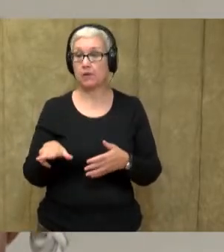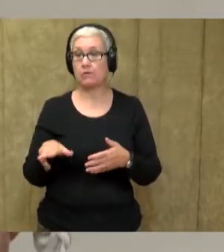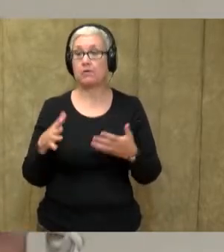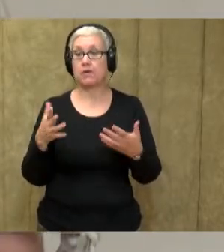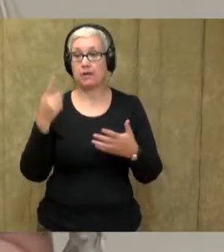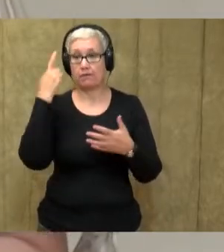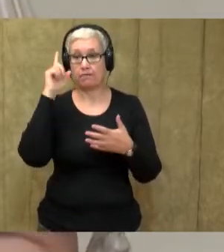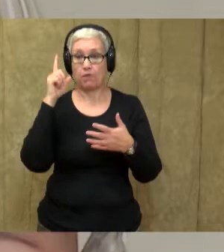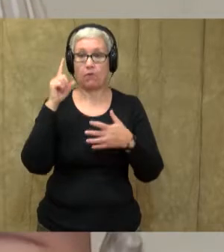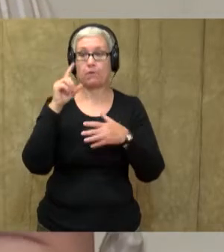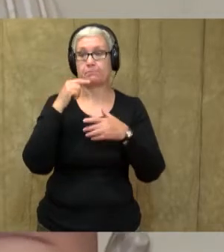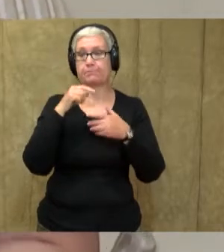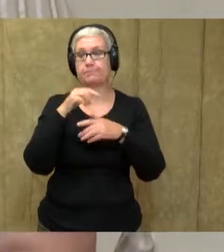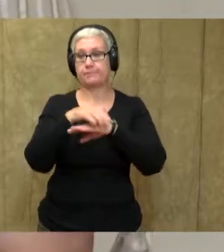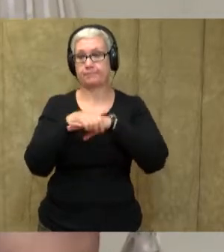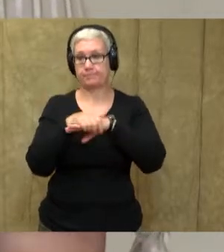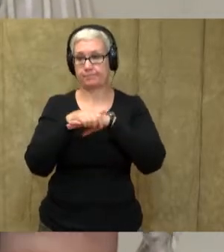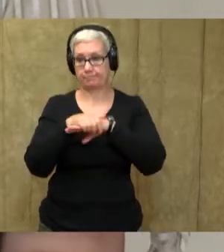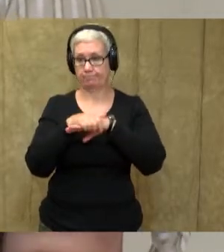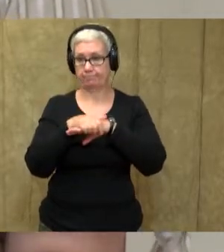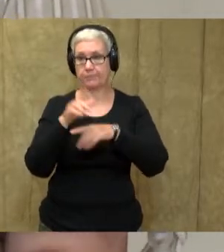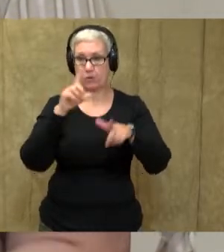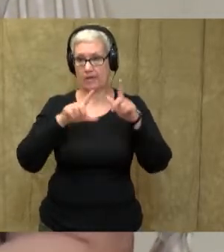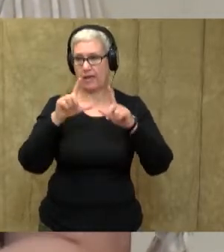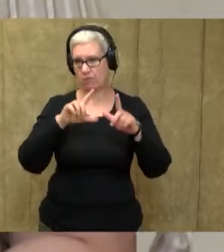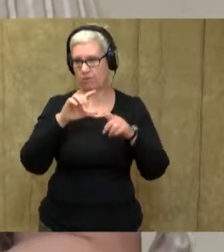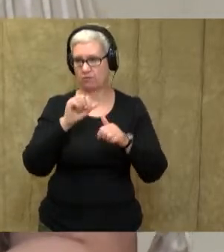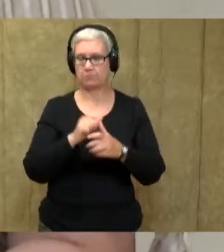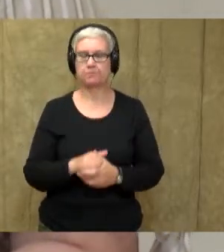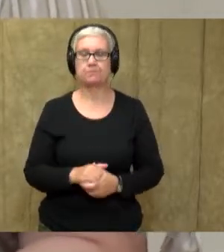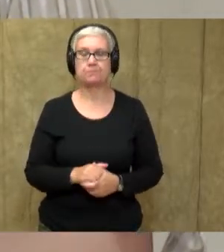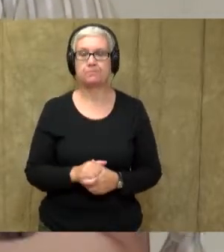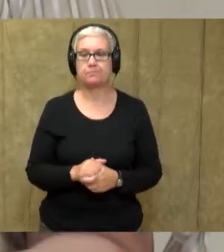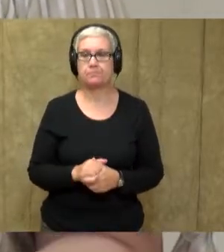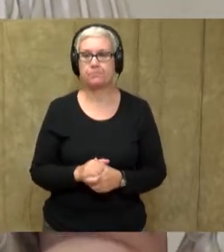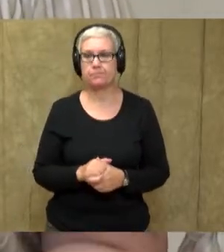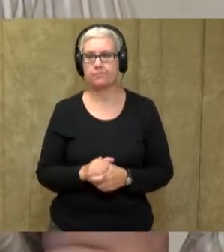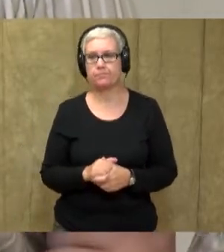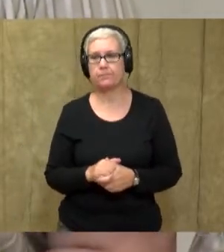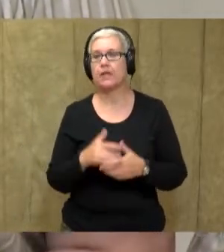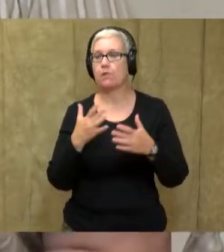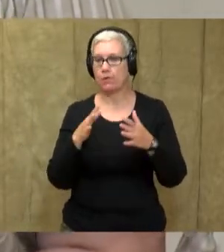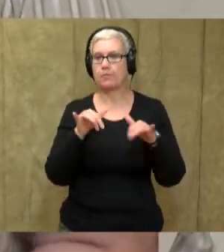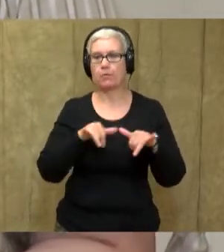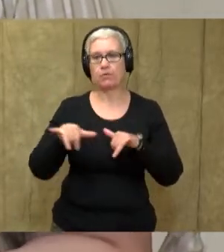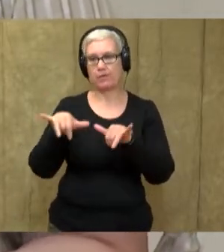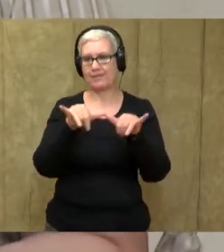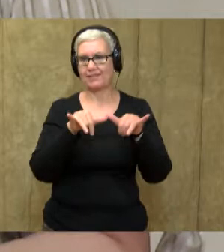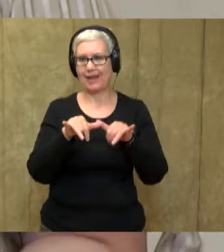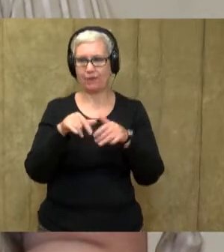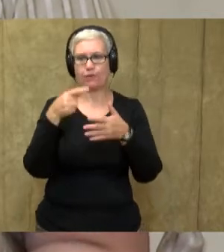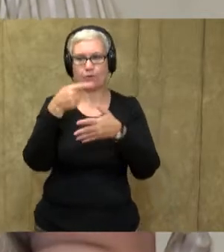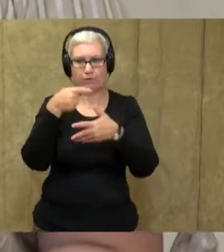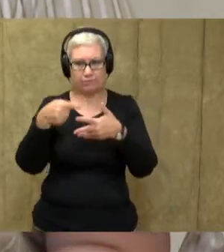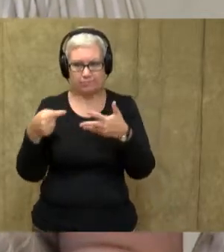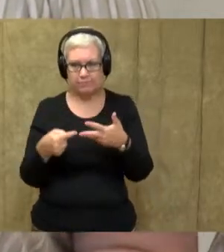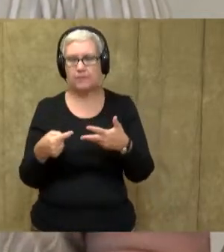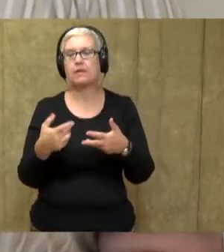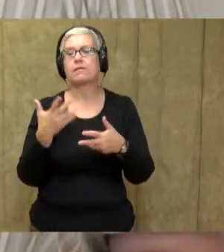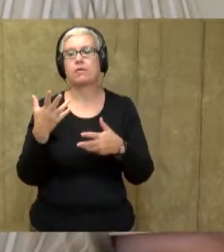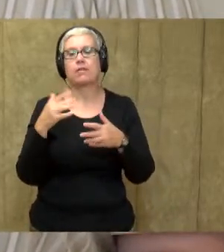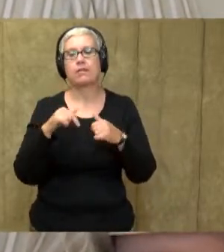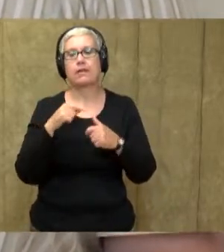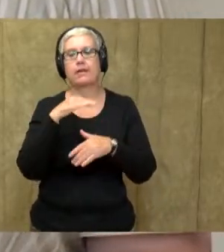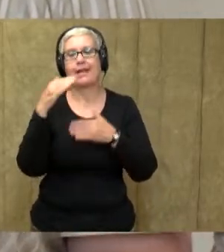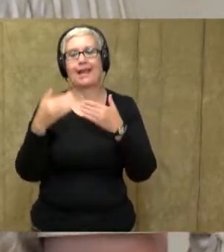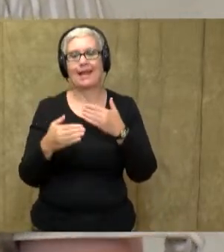keep the ball rolling, and we're going to go through the rest of the standards over the next 2 weeks that we'll be covering in ninth